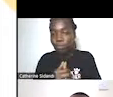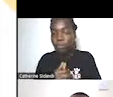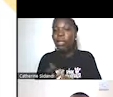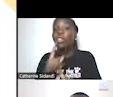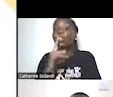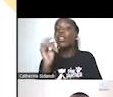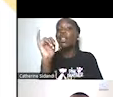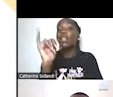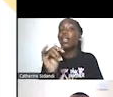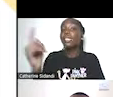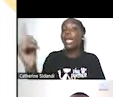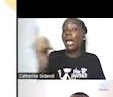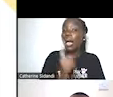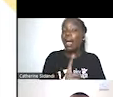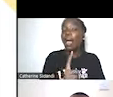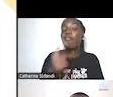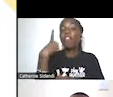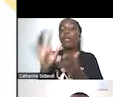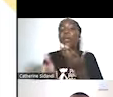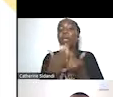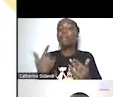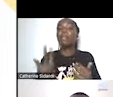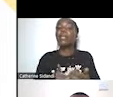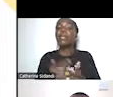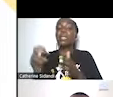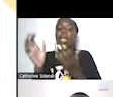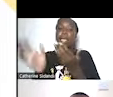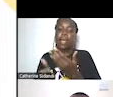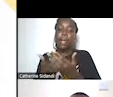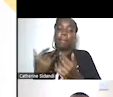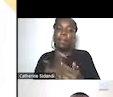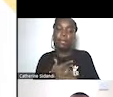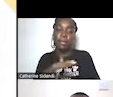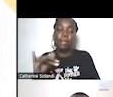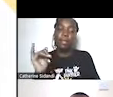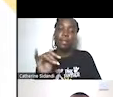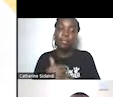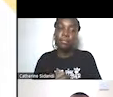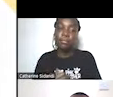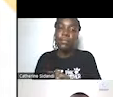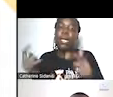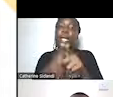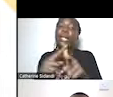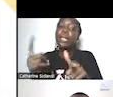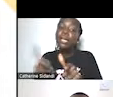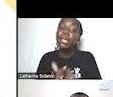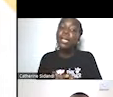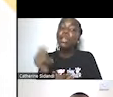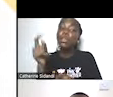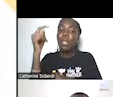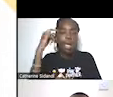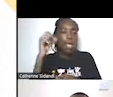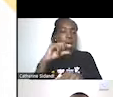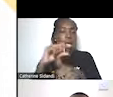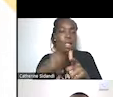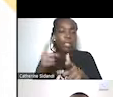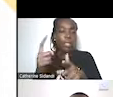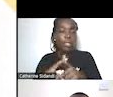us in terms of those two areas. Anticipate and respond to the